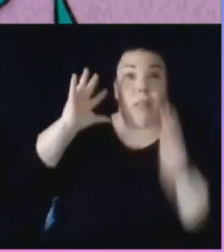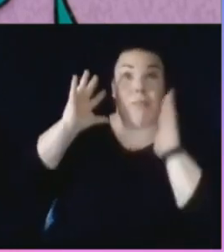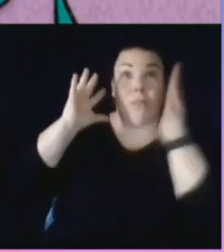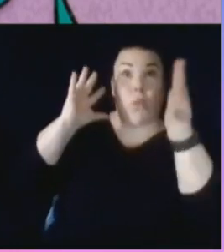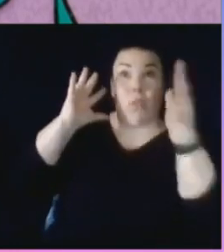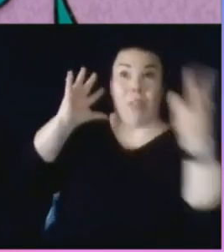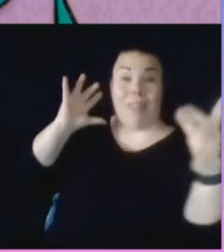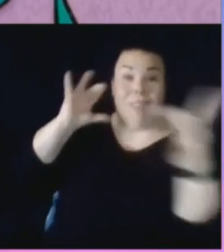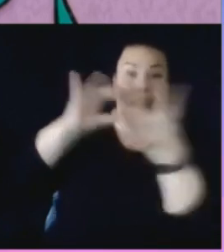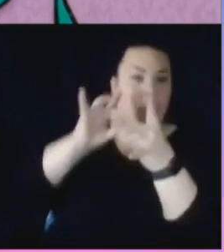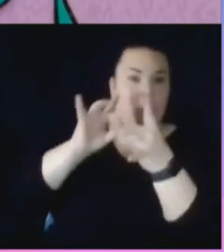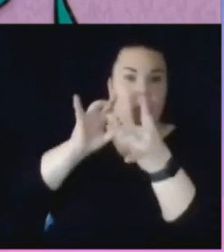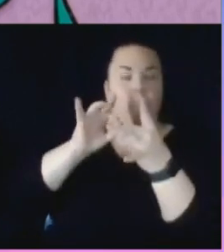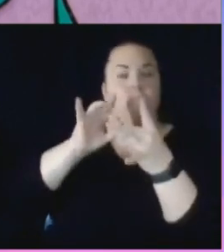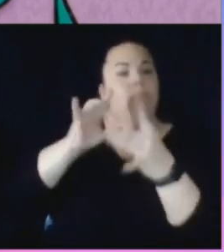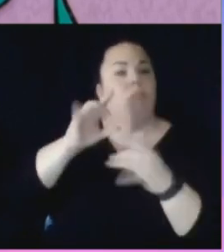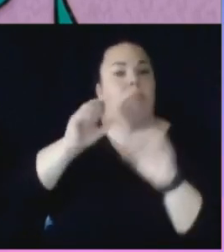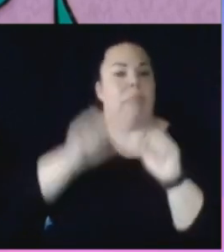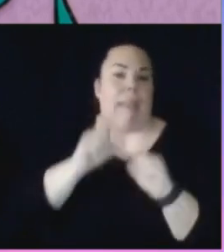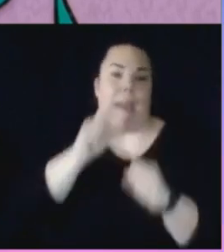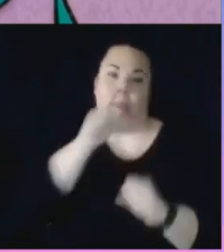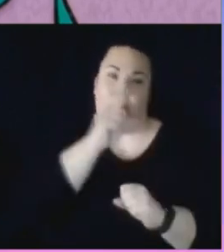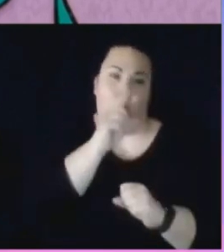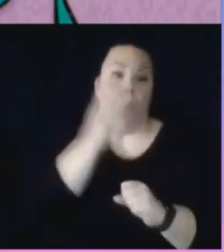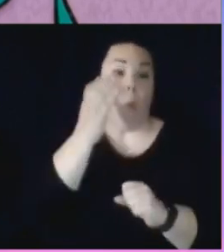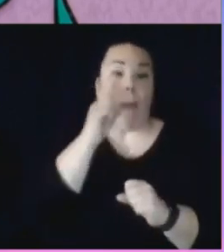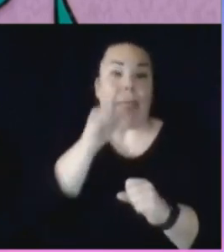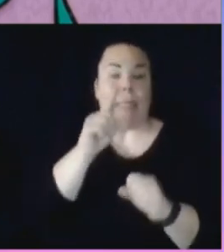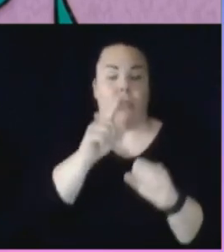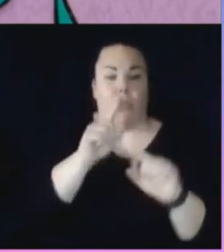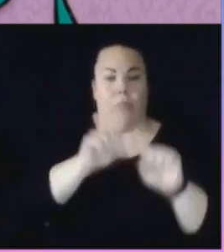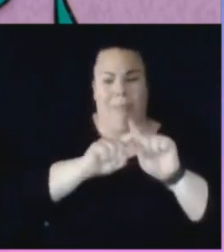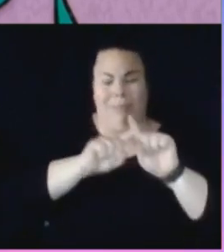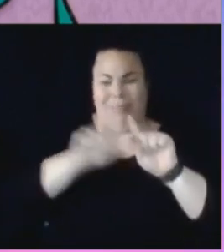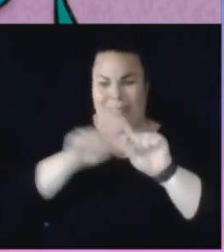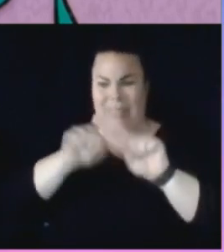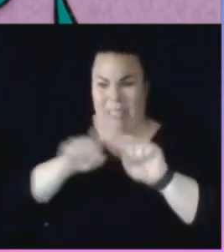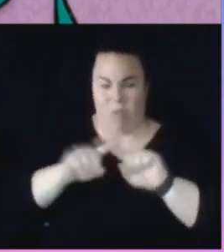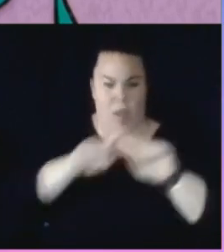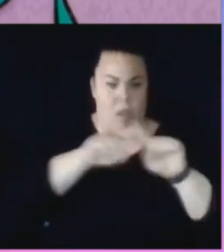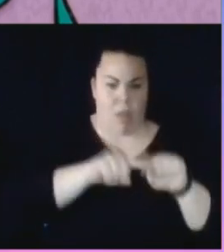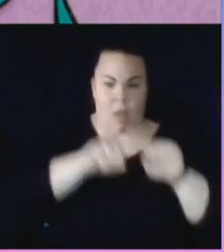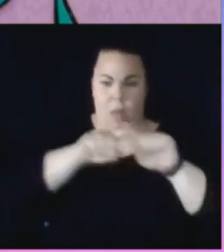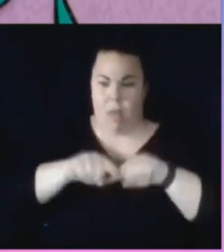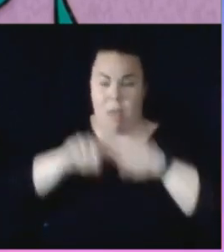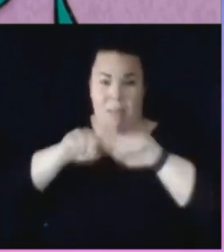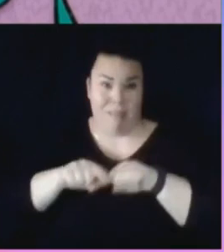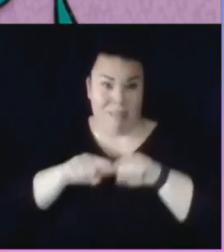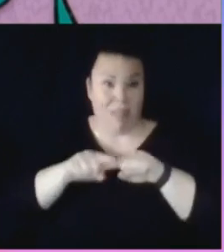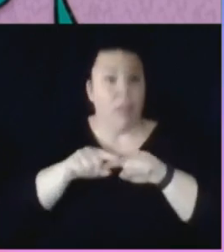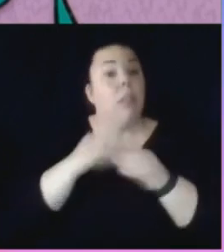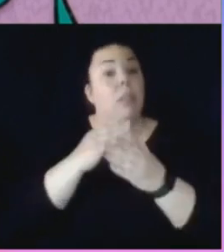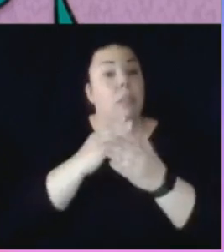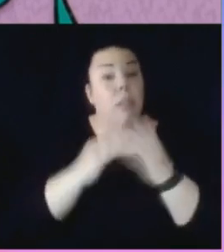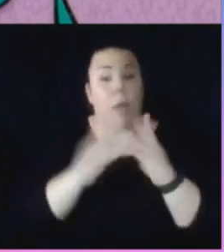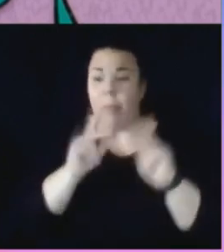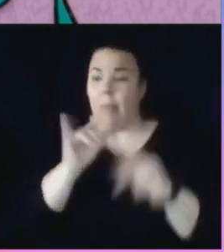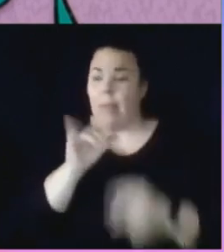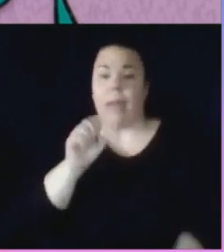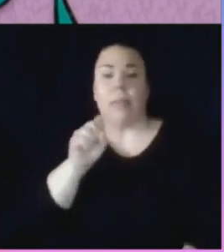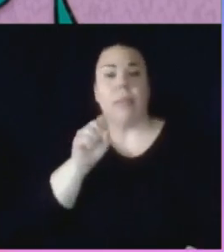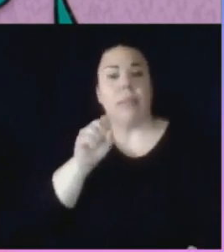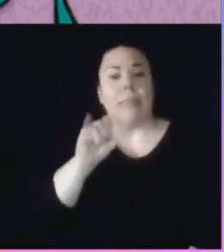so many continuities that exist. And one of the themes that I loved in the film was that connection. Because you have people like Sylvia and Marsha who are literally